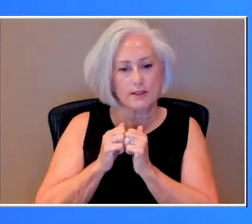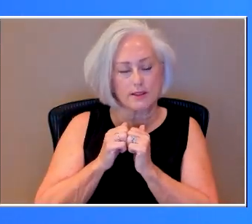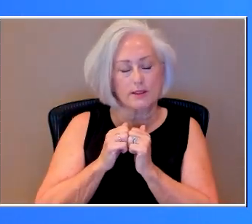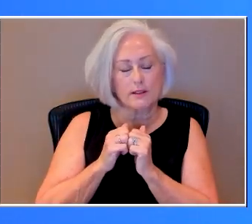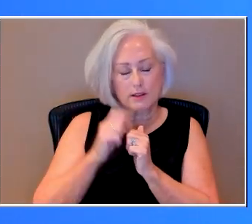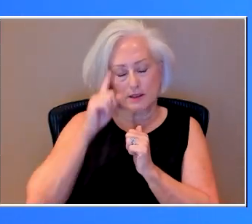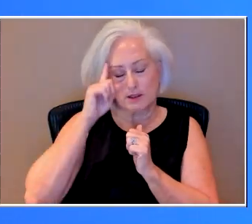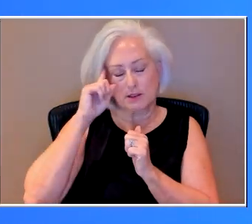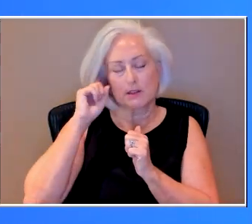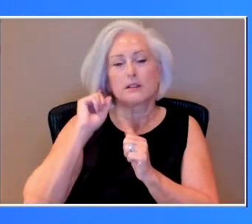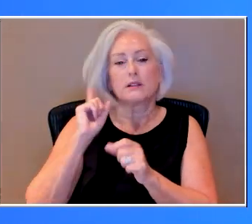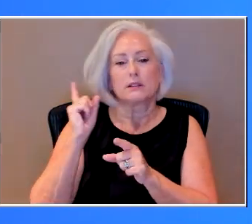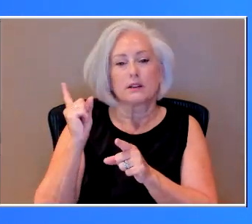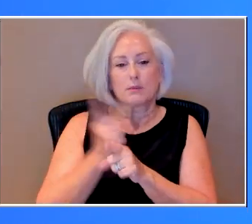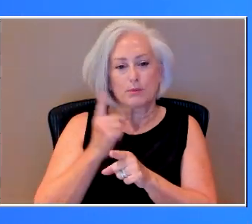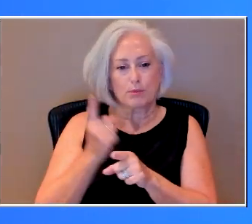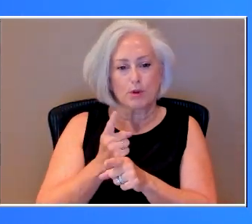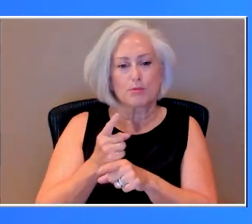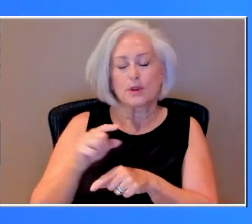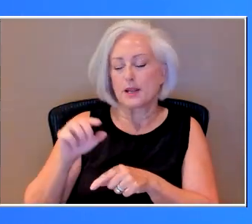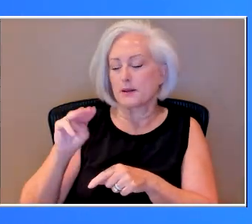right macronutrients.